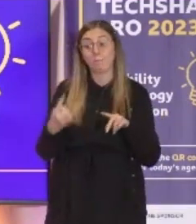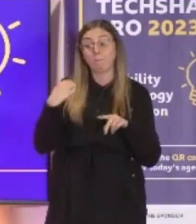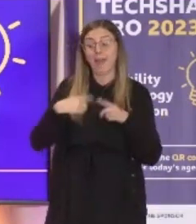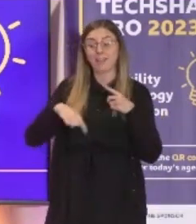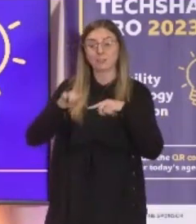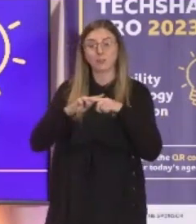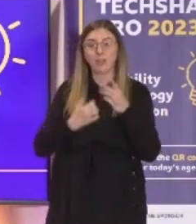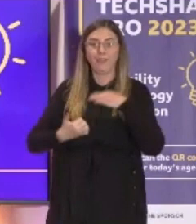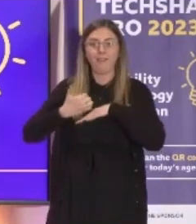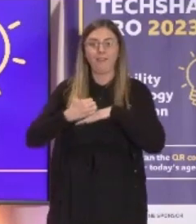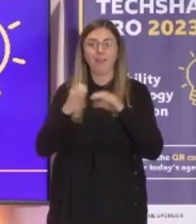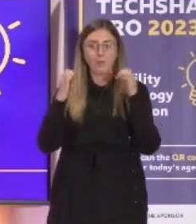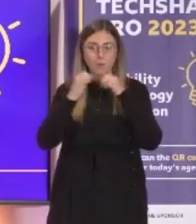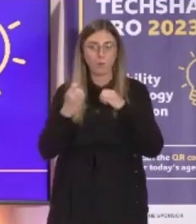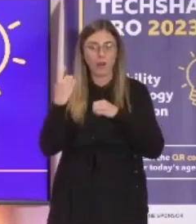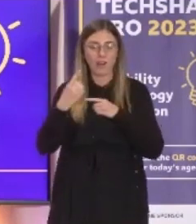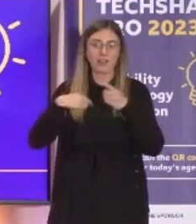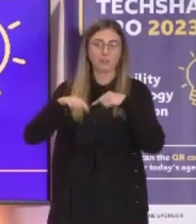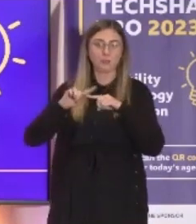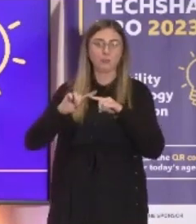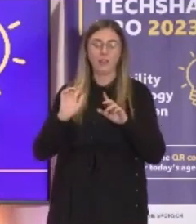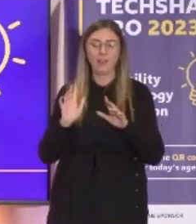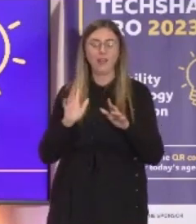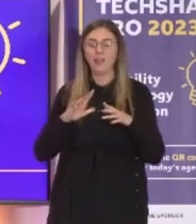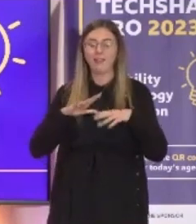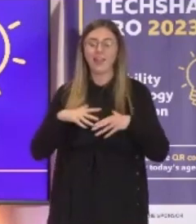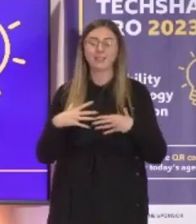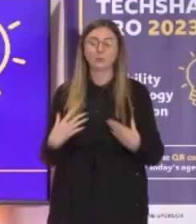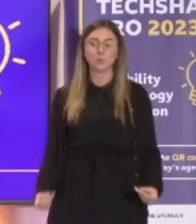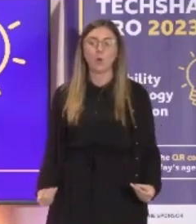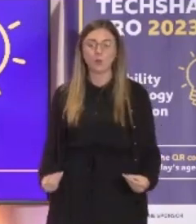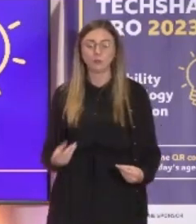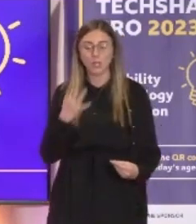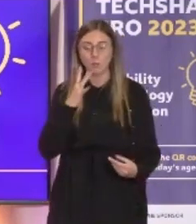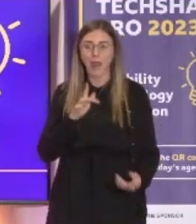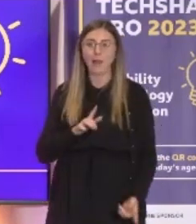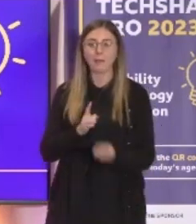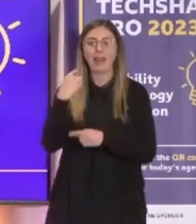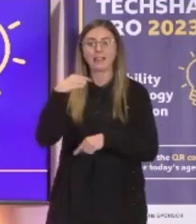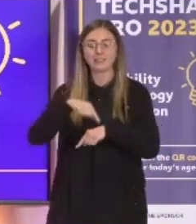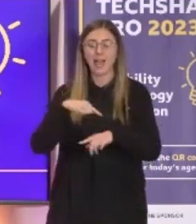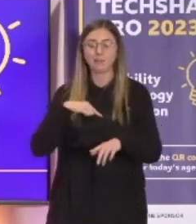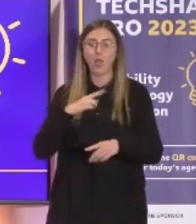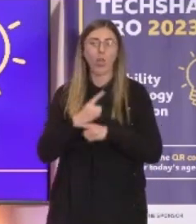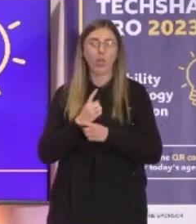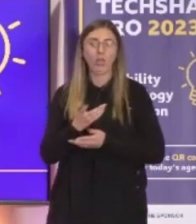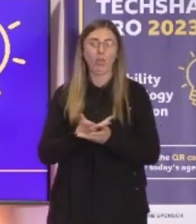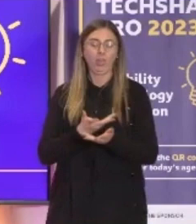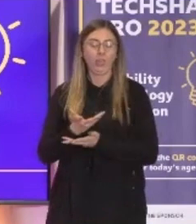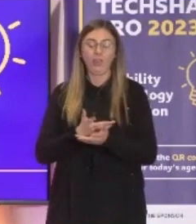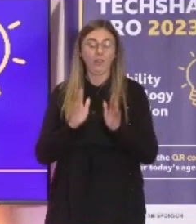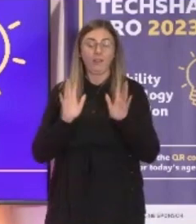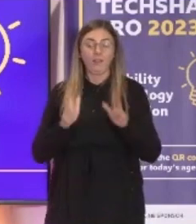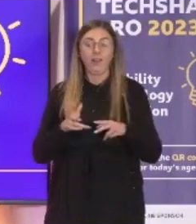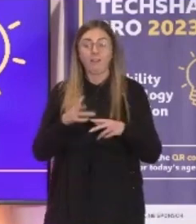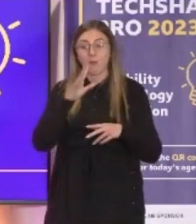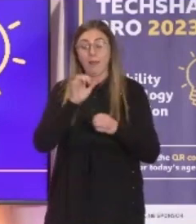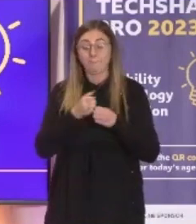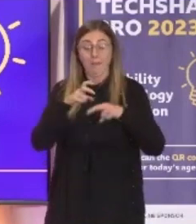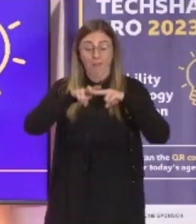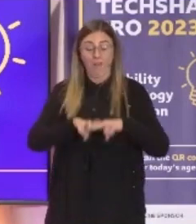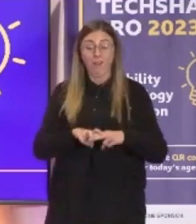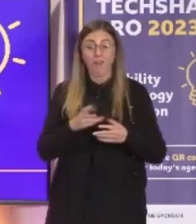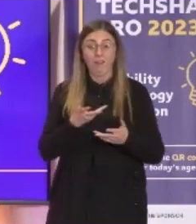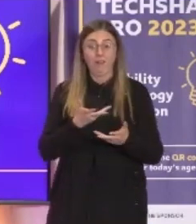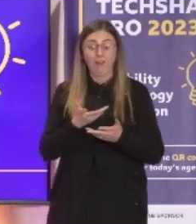Google, and the Oh look on man, your that was faces of fun. complete exhaustion when we first met. I remember sitting with you at that last time.